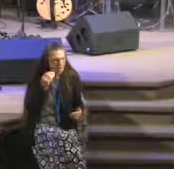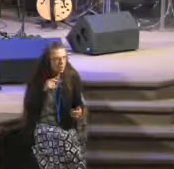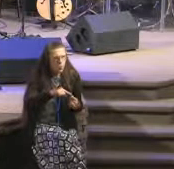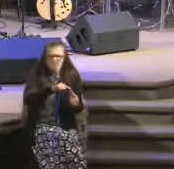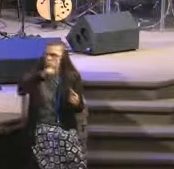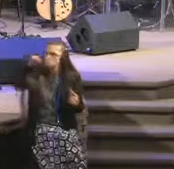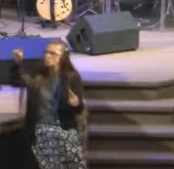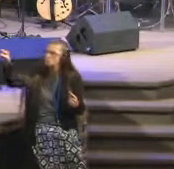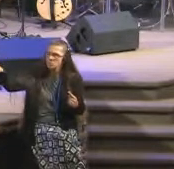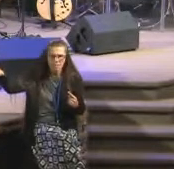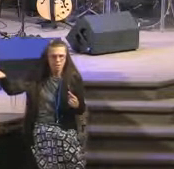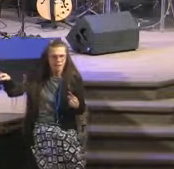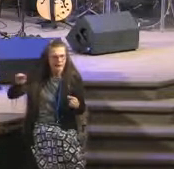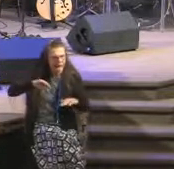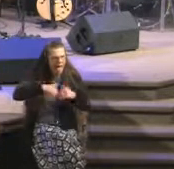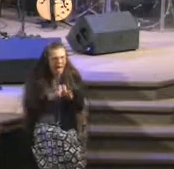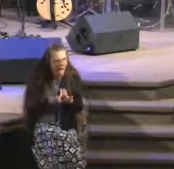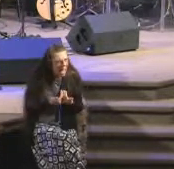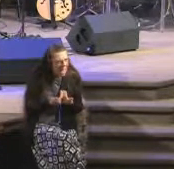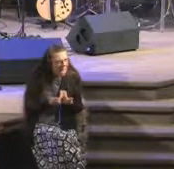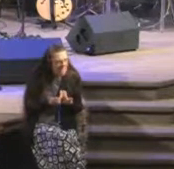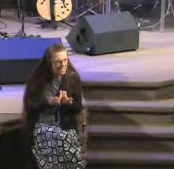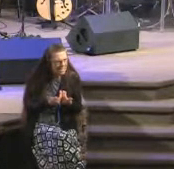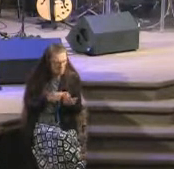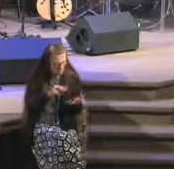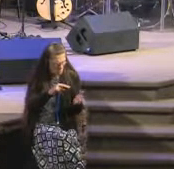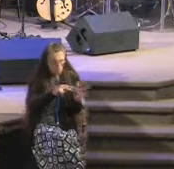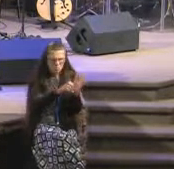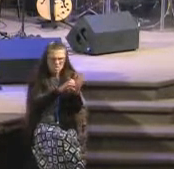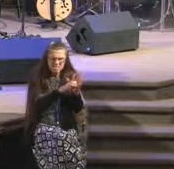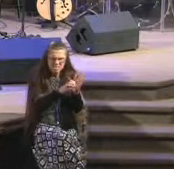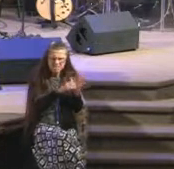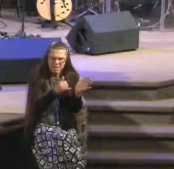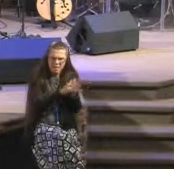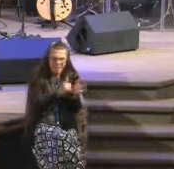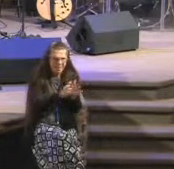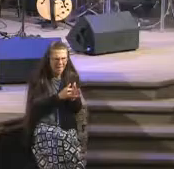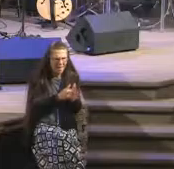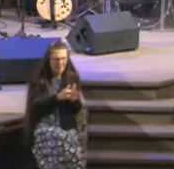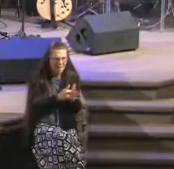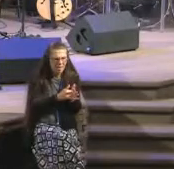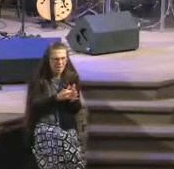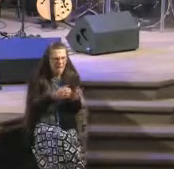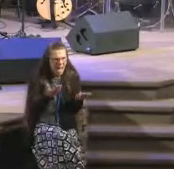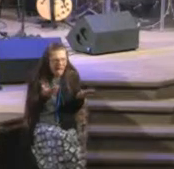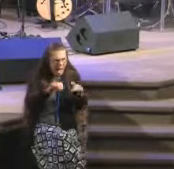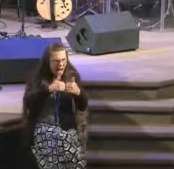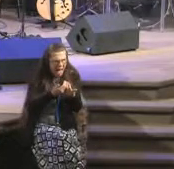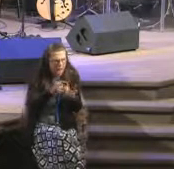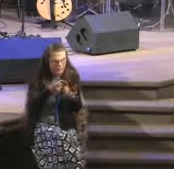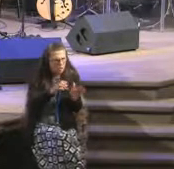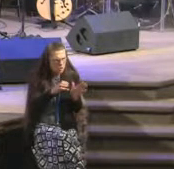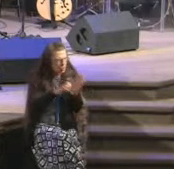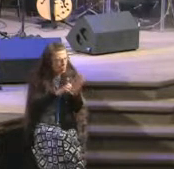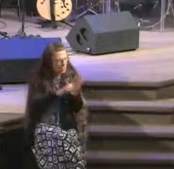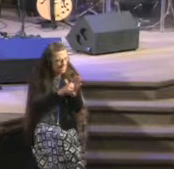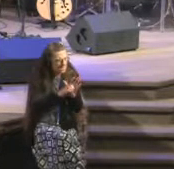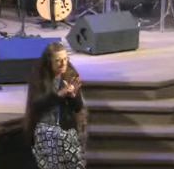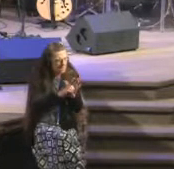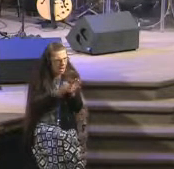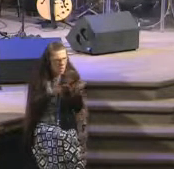else. How can you adequately describe, especially when you haven't been trained for this, how do you adequately describe what